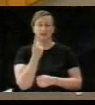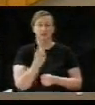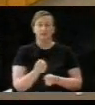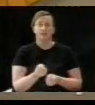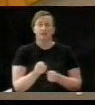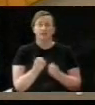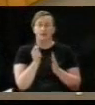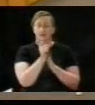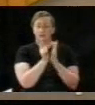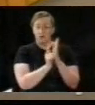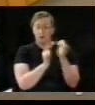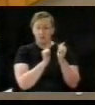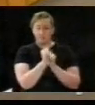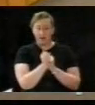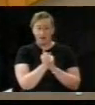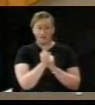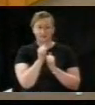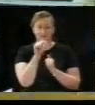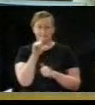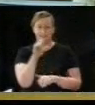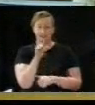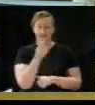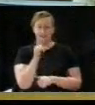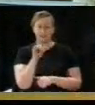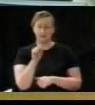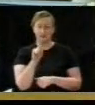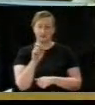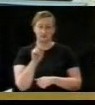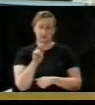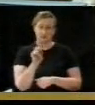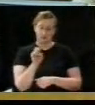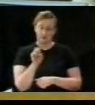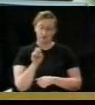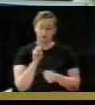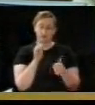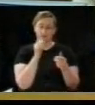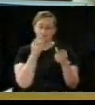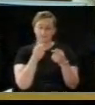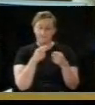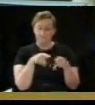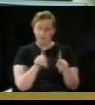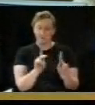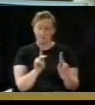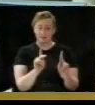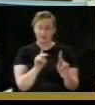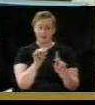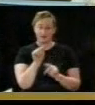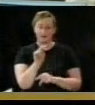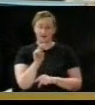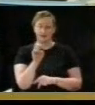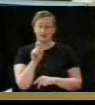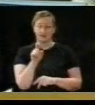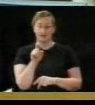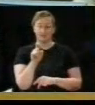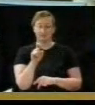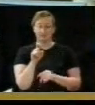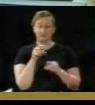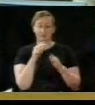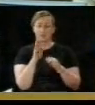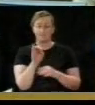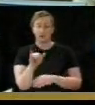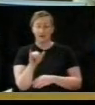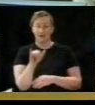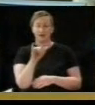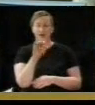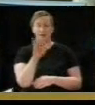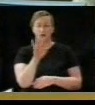been a law passed, was it by the legislature, that allowed for annexation by referendum, and that has just come about in